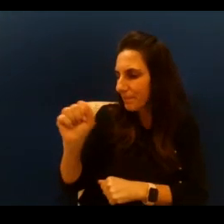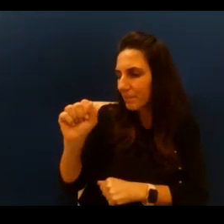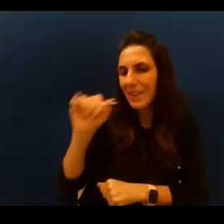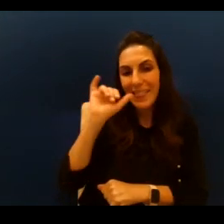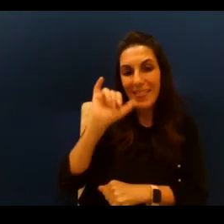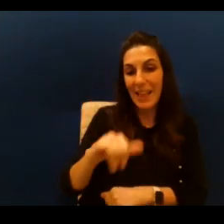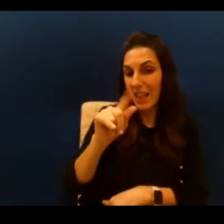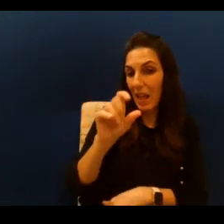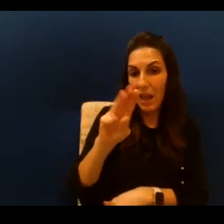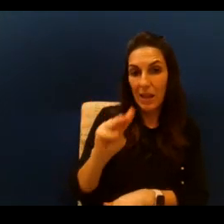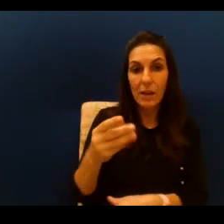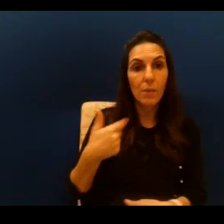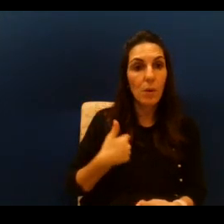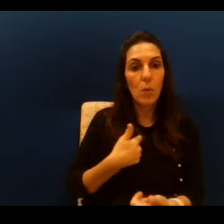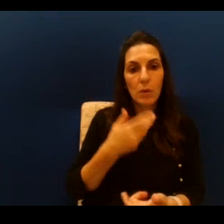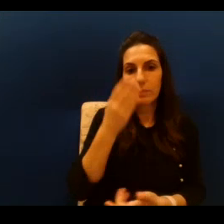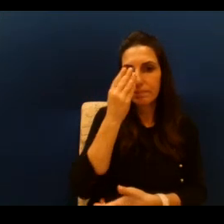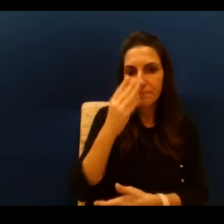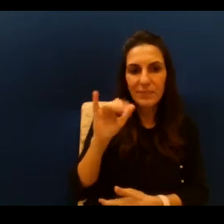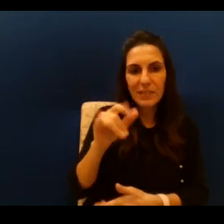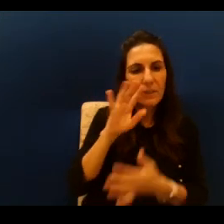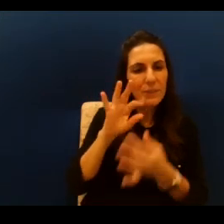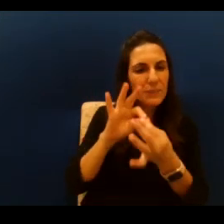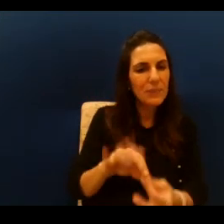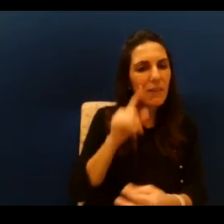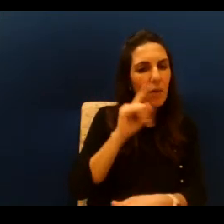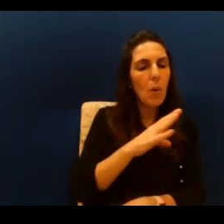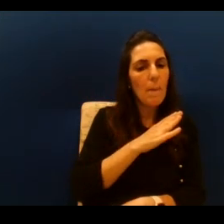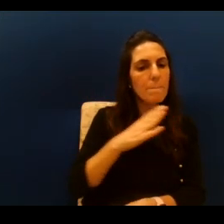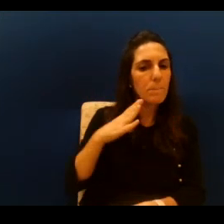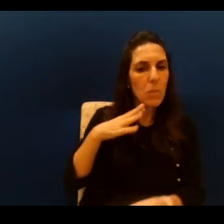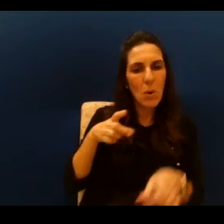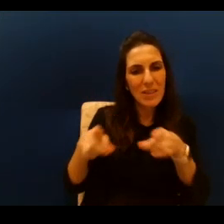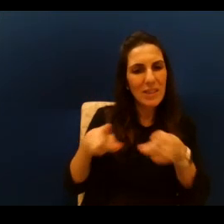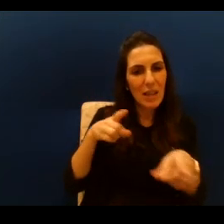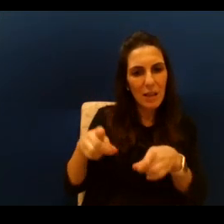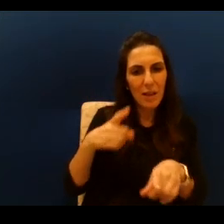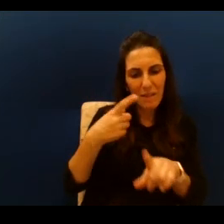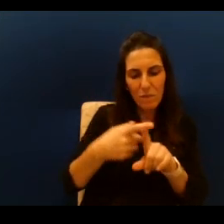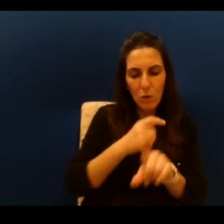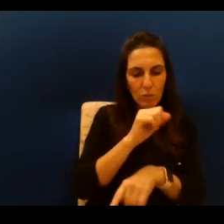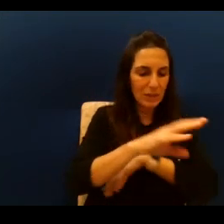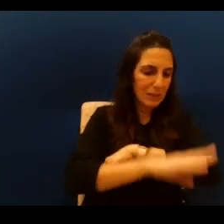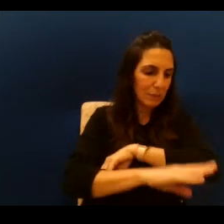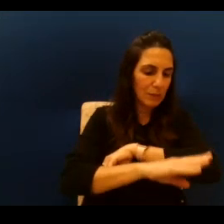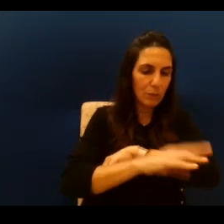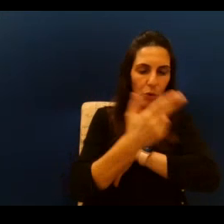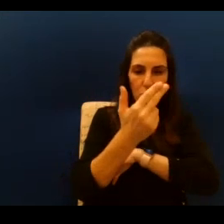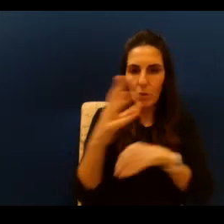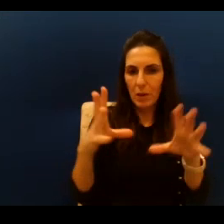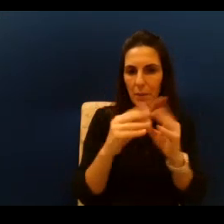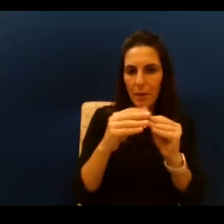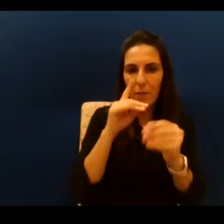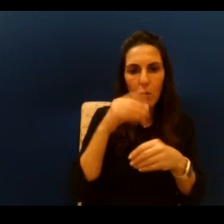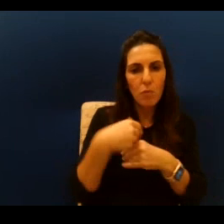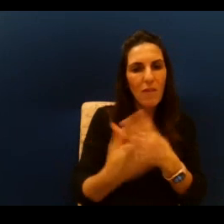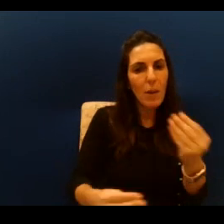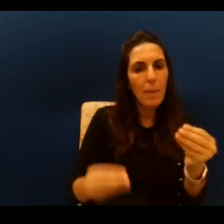item we're bringing back to you based on Board direction at the September 13th meeting to provide additional